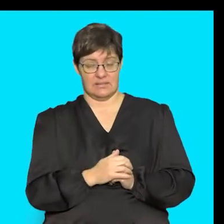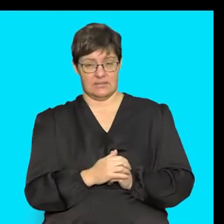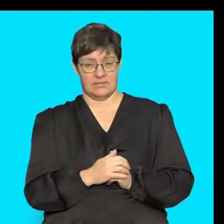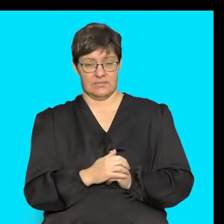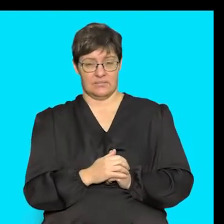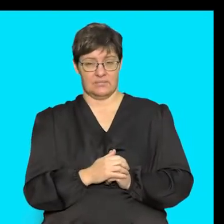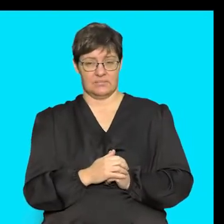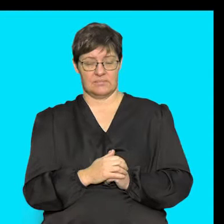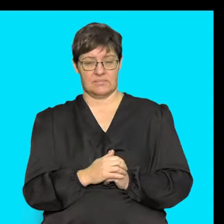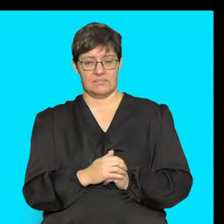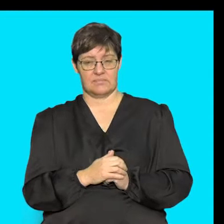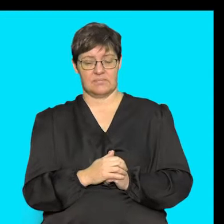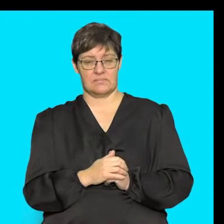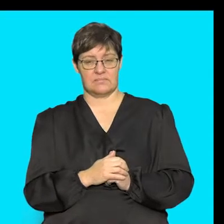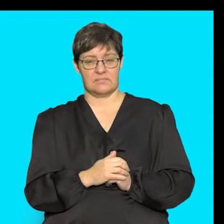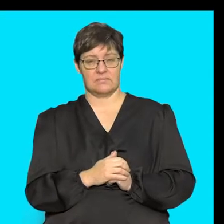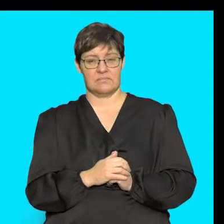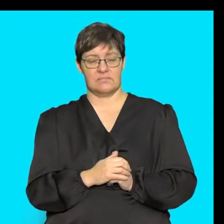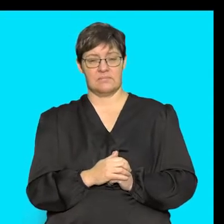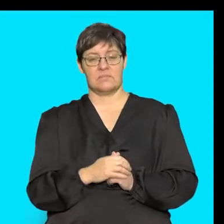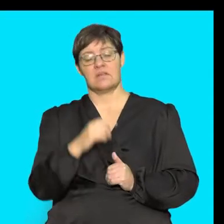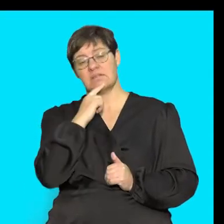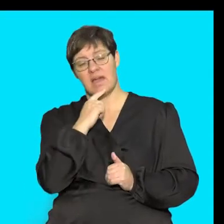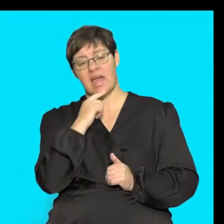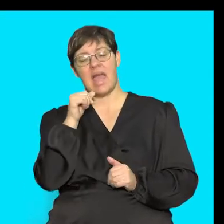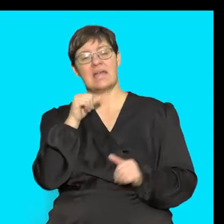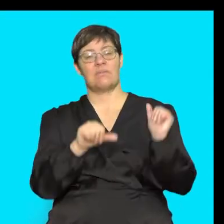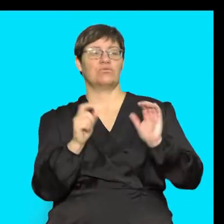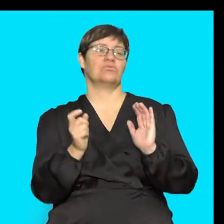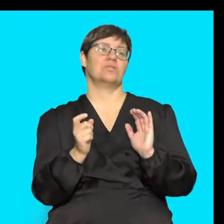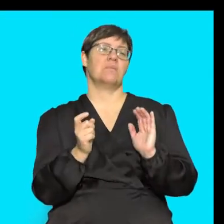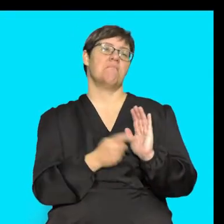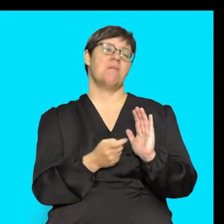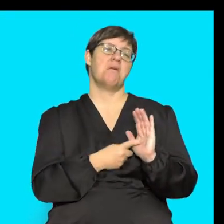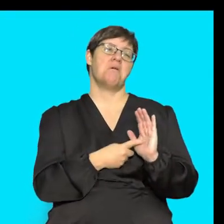86. Okay? So let's say for a chemistry mark of 65,